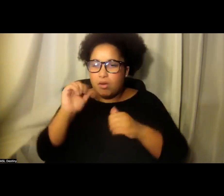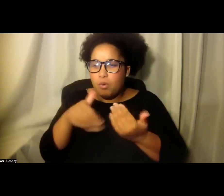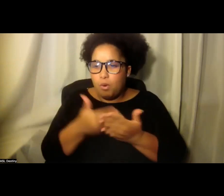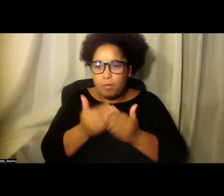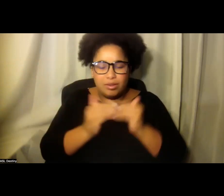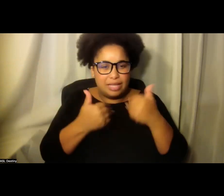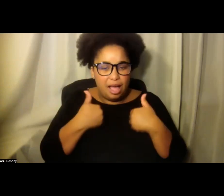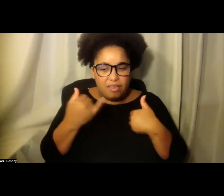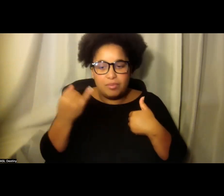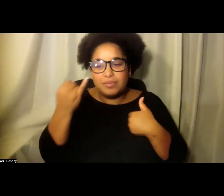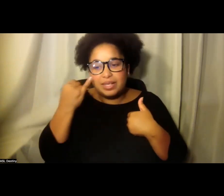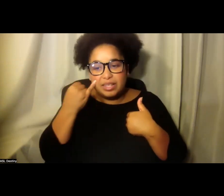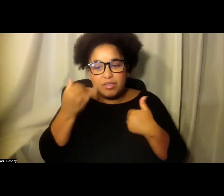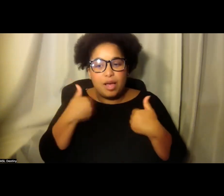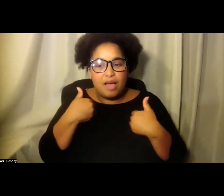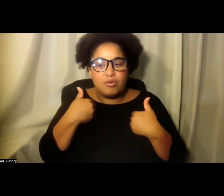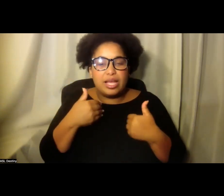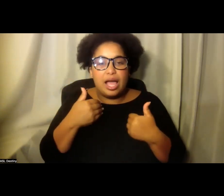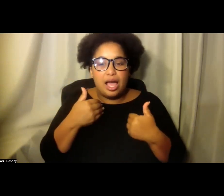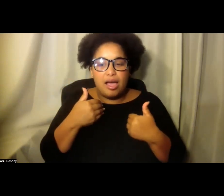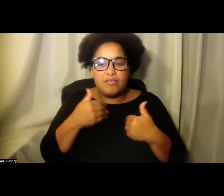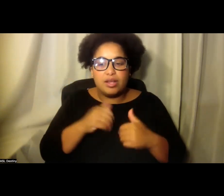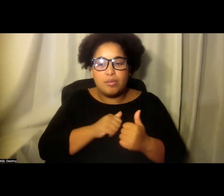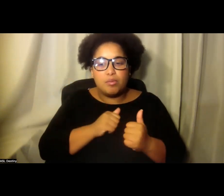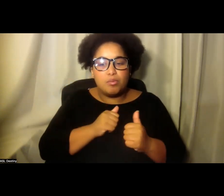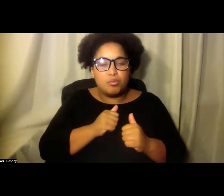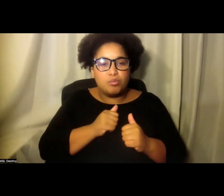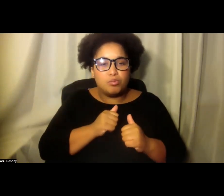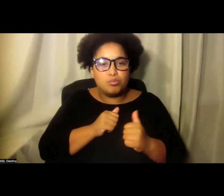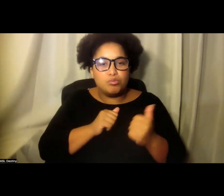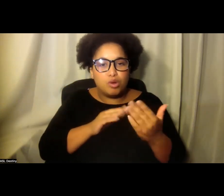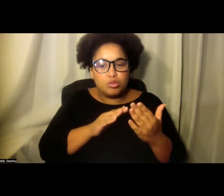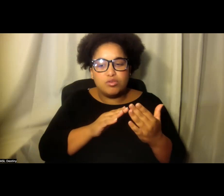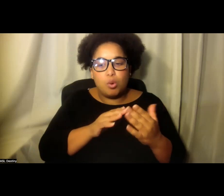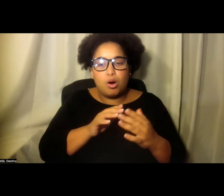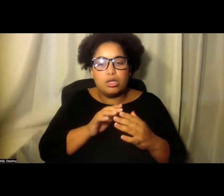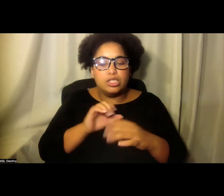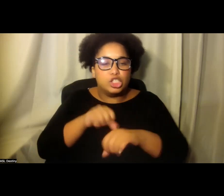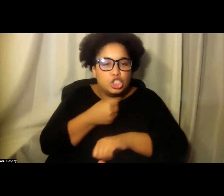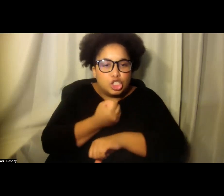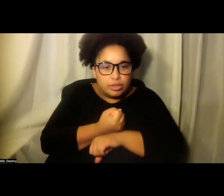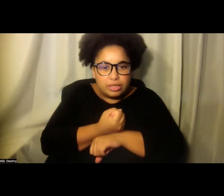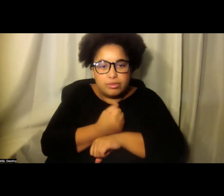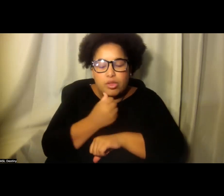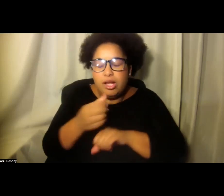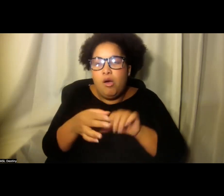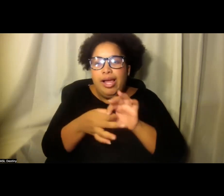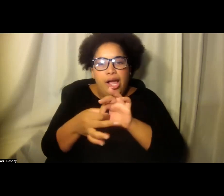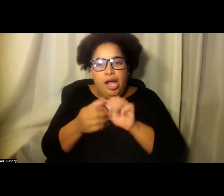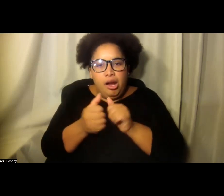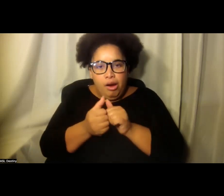if you do, there is a prescriptive method for securing those so they don't engage with the ceiling and